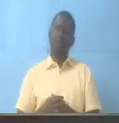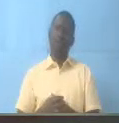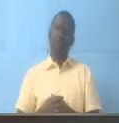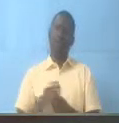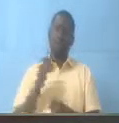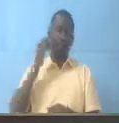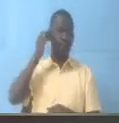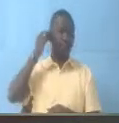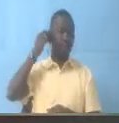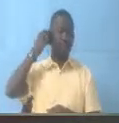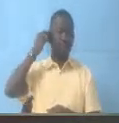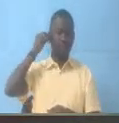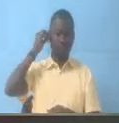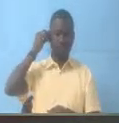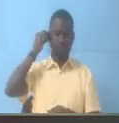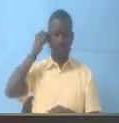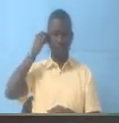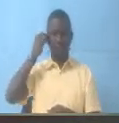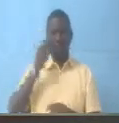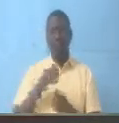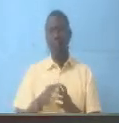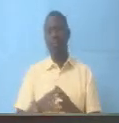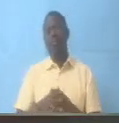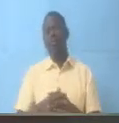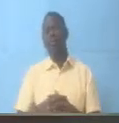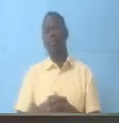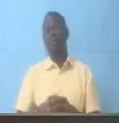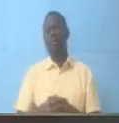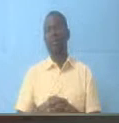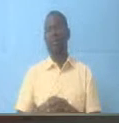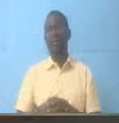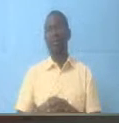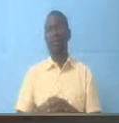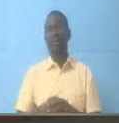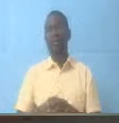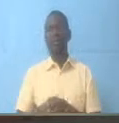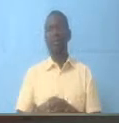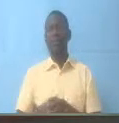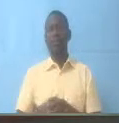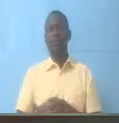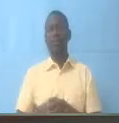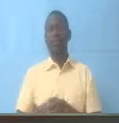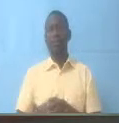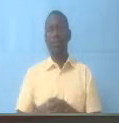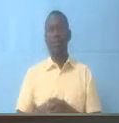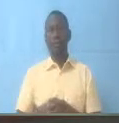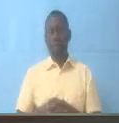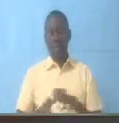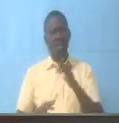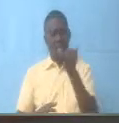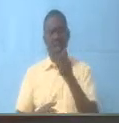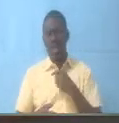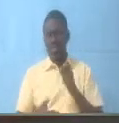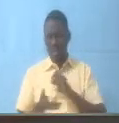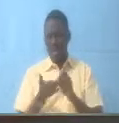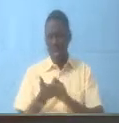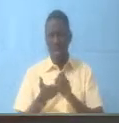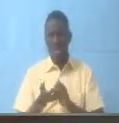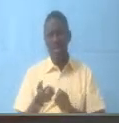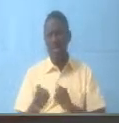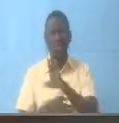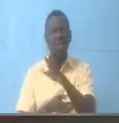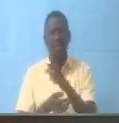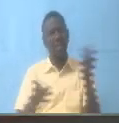ñooñu ay seede yu wér lañ yoo xam ne nañ doon mun a wone ñi defoon xew-xew boobu. Yeah, we subpoena a lot of people, but you can't sort of